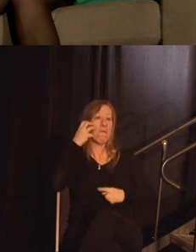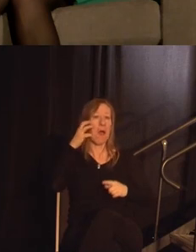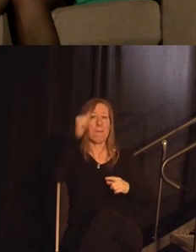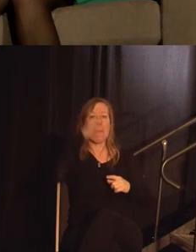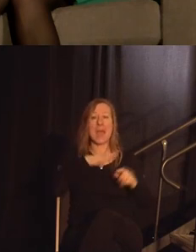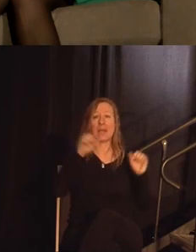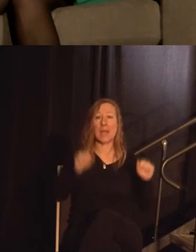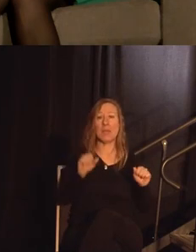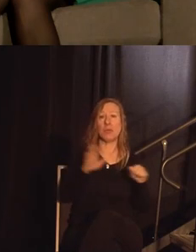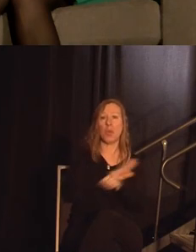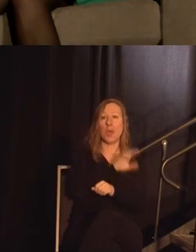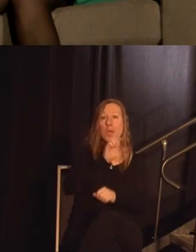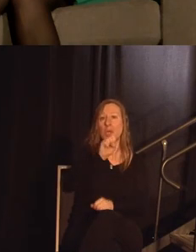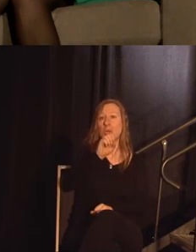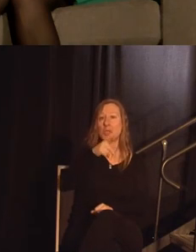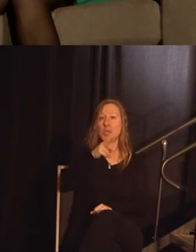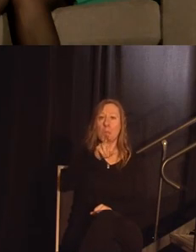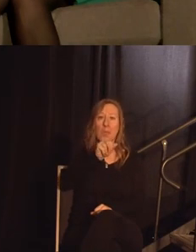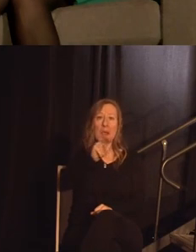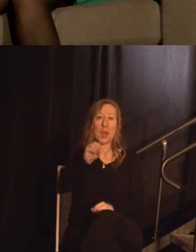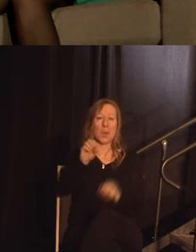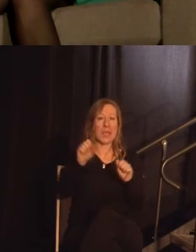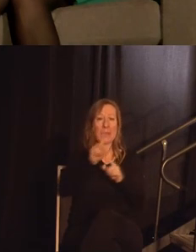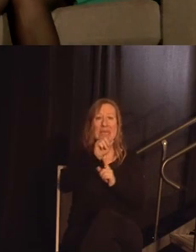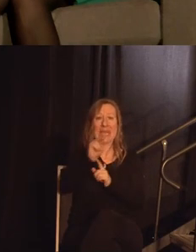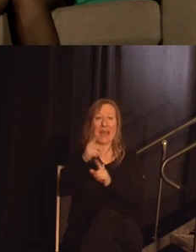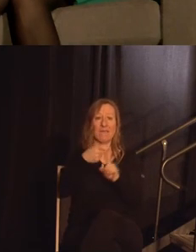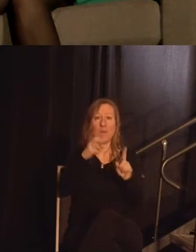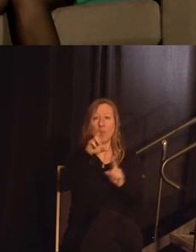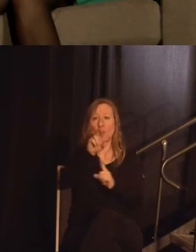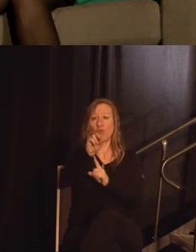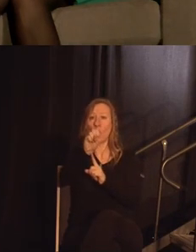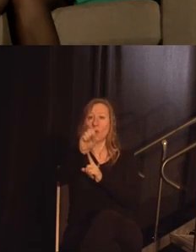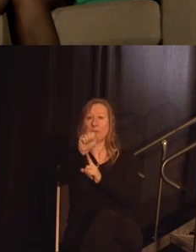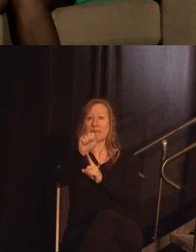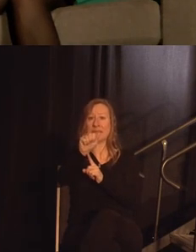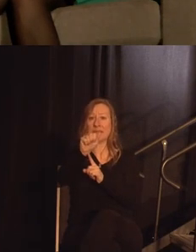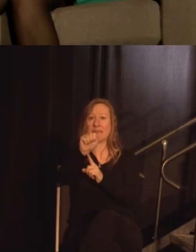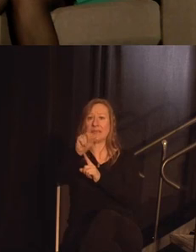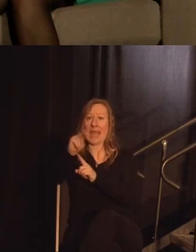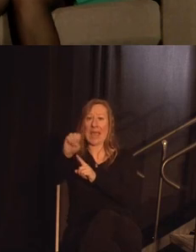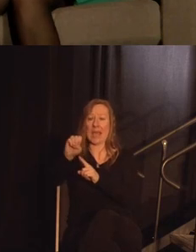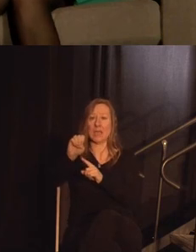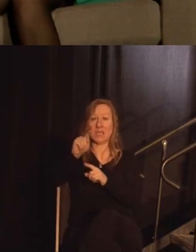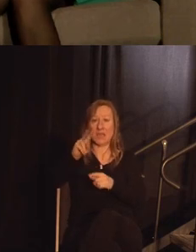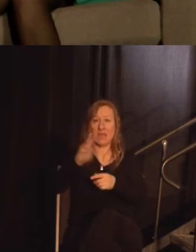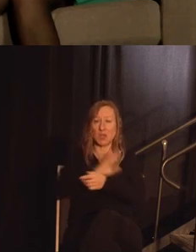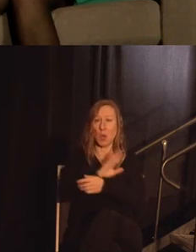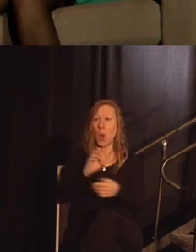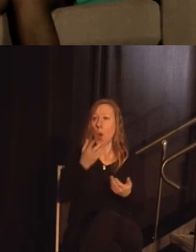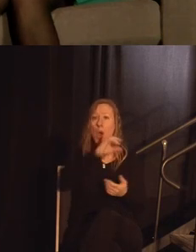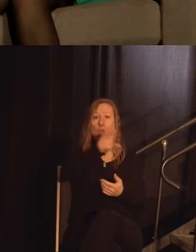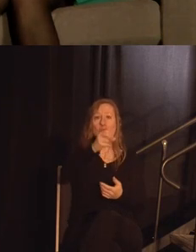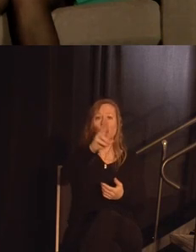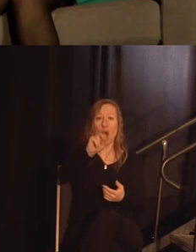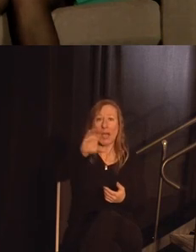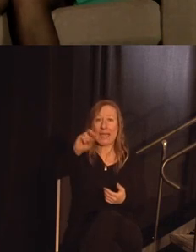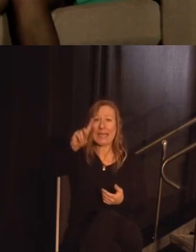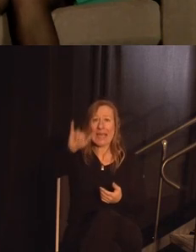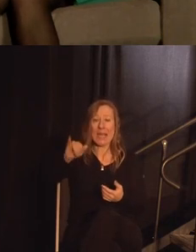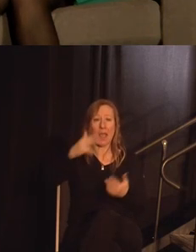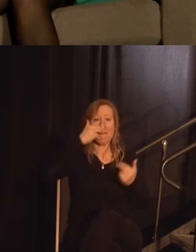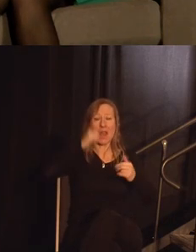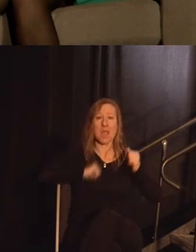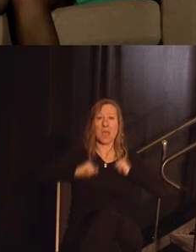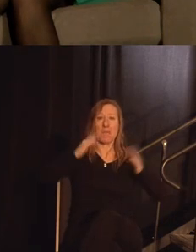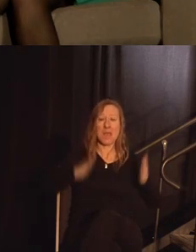He can be Dan from Roseanne, still my number one celeb crush. He can be John Candy, funny, without being a human sight